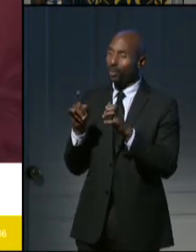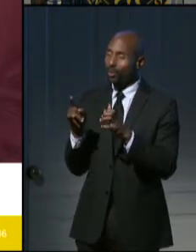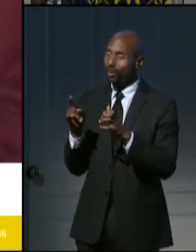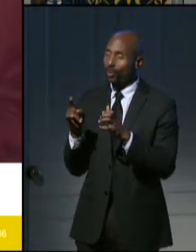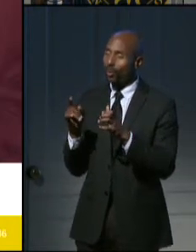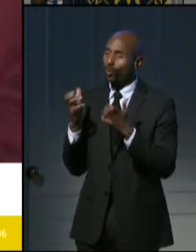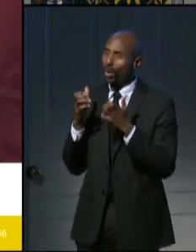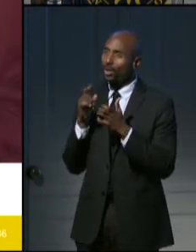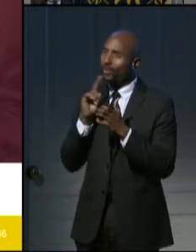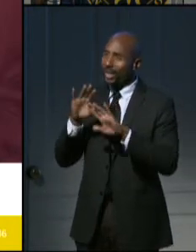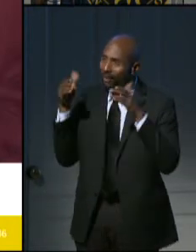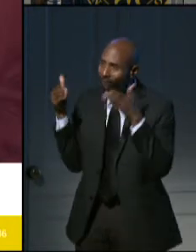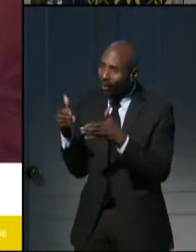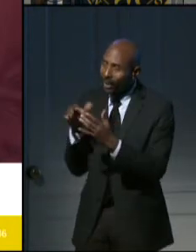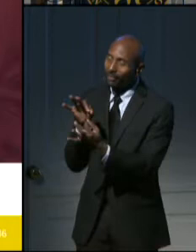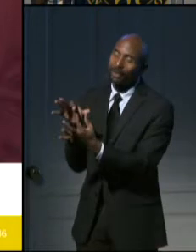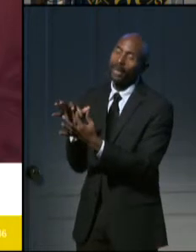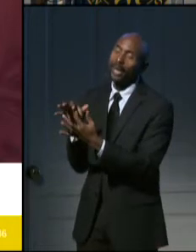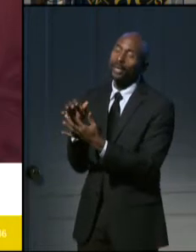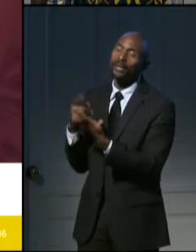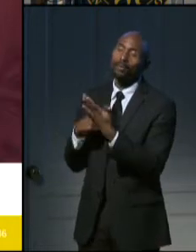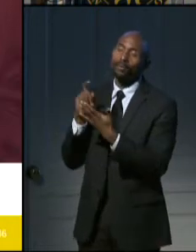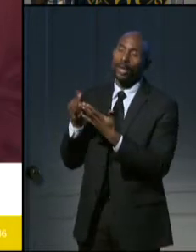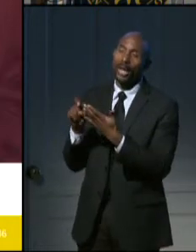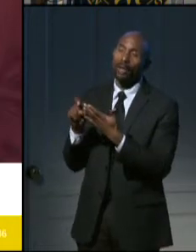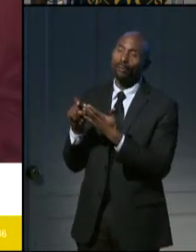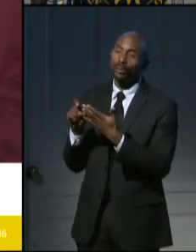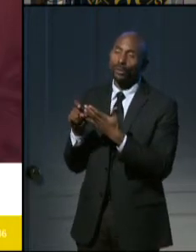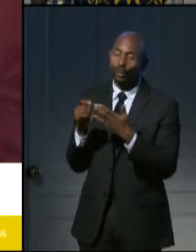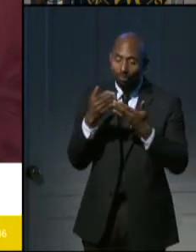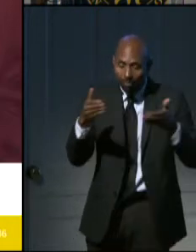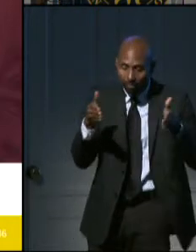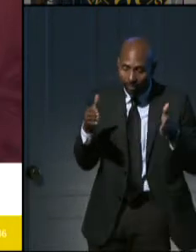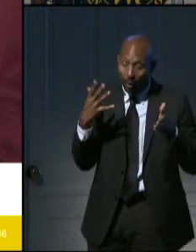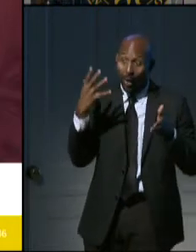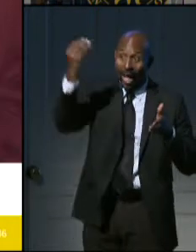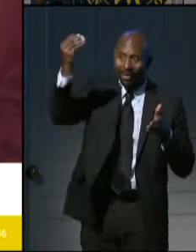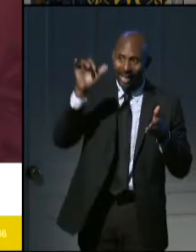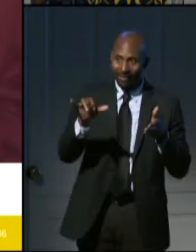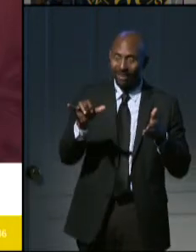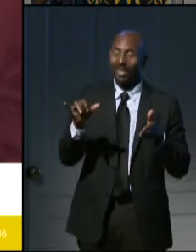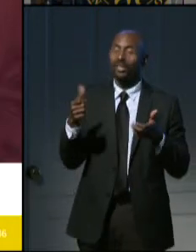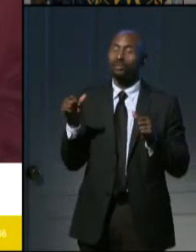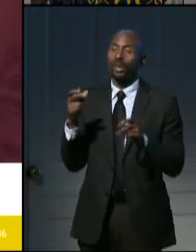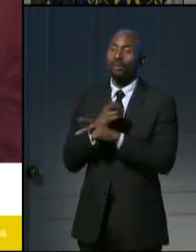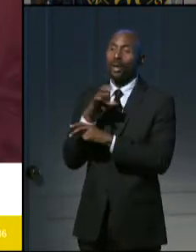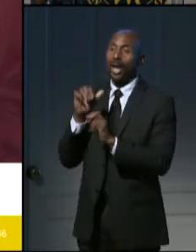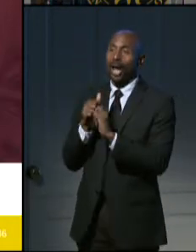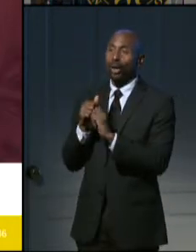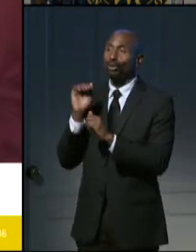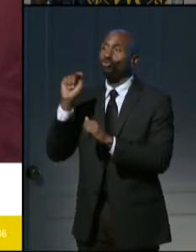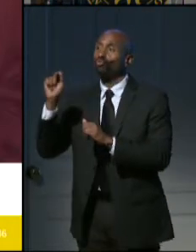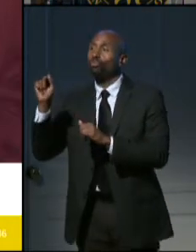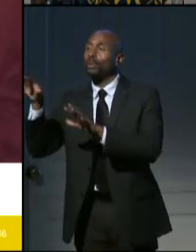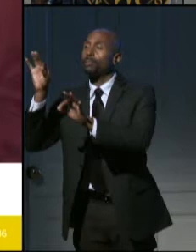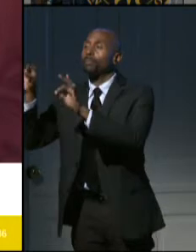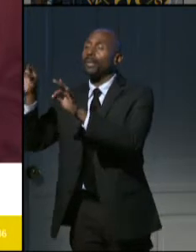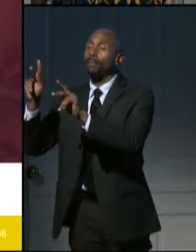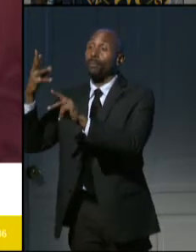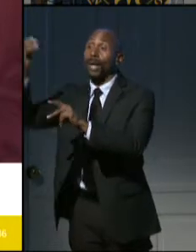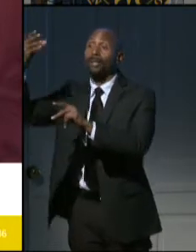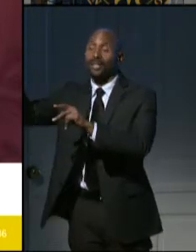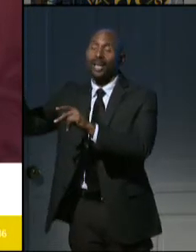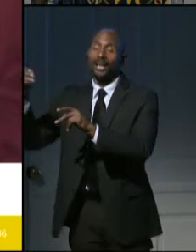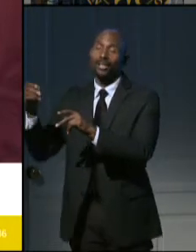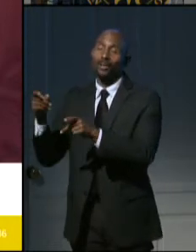area, you do need to kind of reach out of your box a little bit to figure out how to get these people to give you some feedback. So we've had a lot of luck